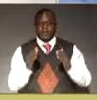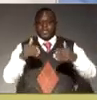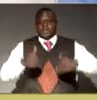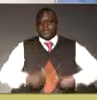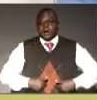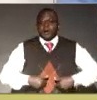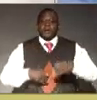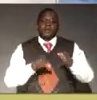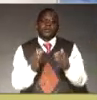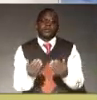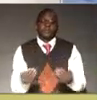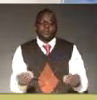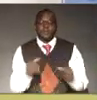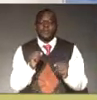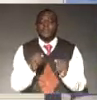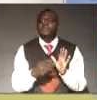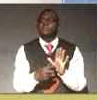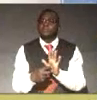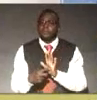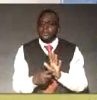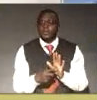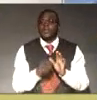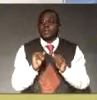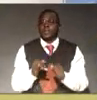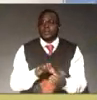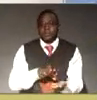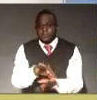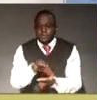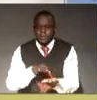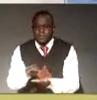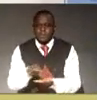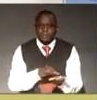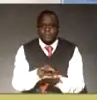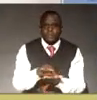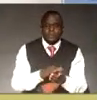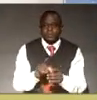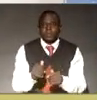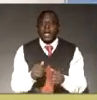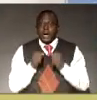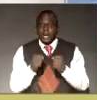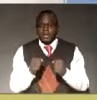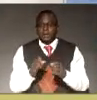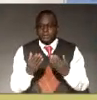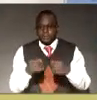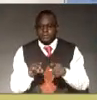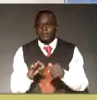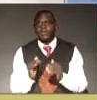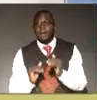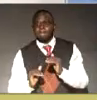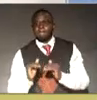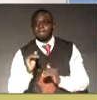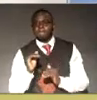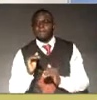abato bafune exposure baberenga bazanya bali so active we banatukira waggulu bajja kuba already bamanyi ekyokukola